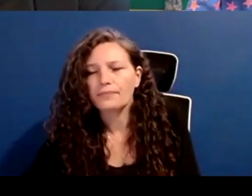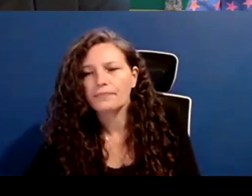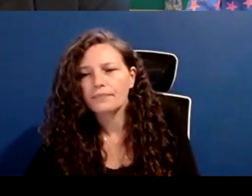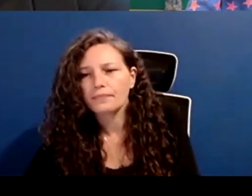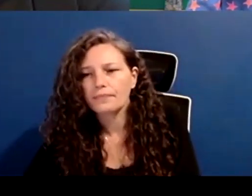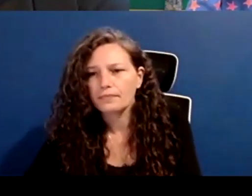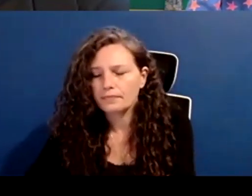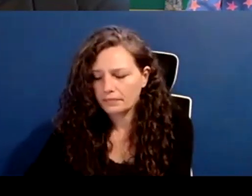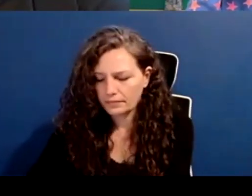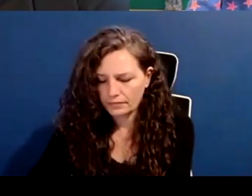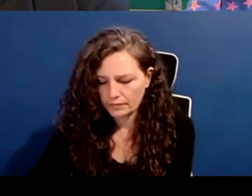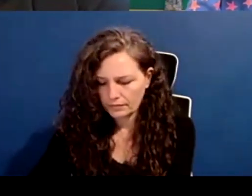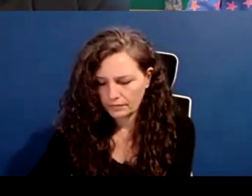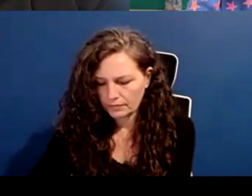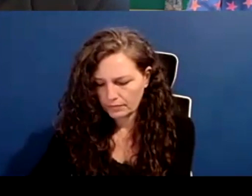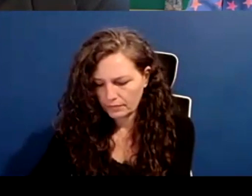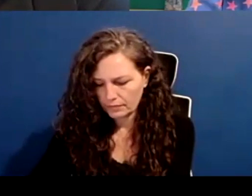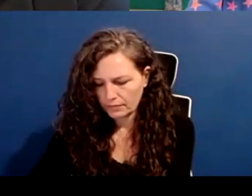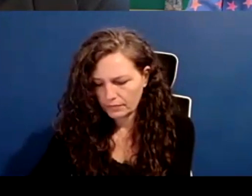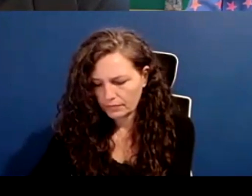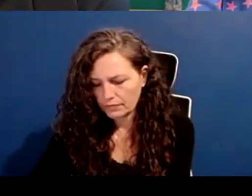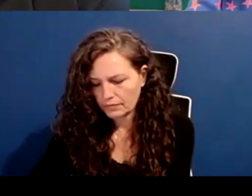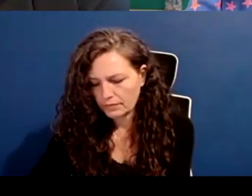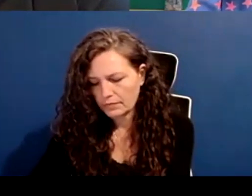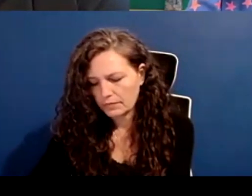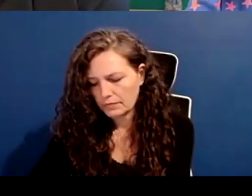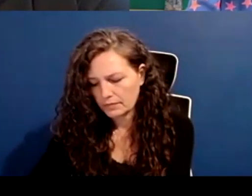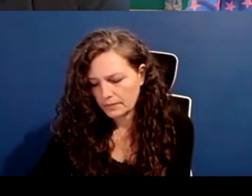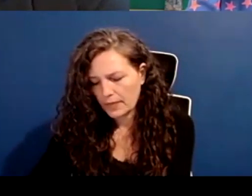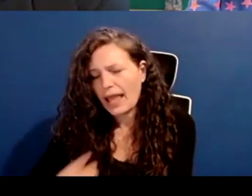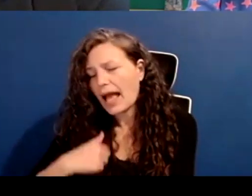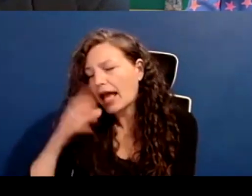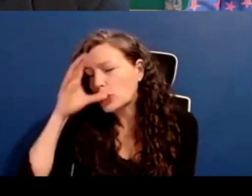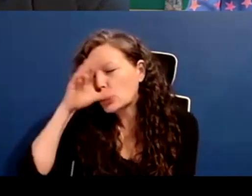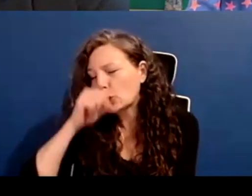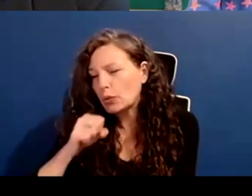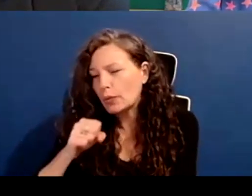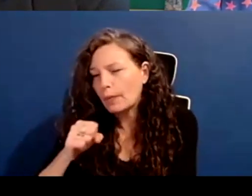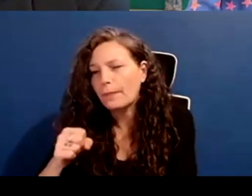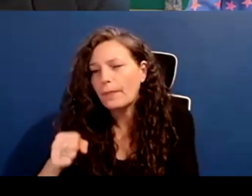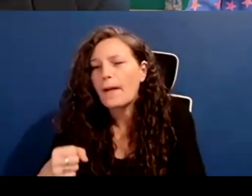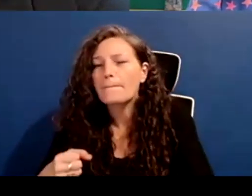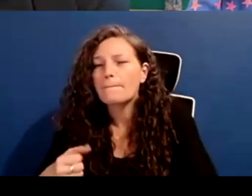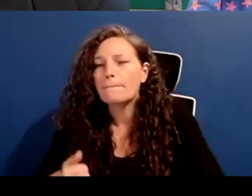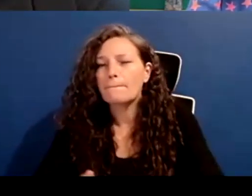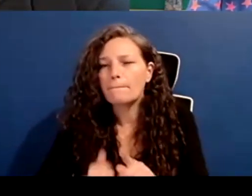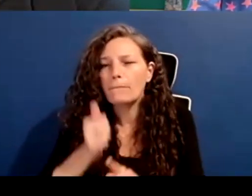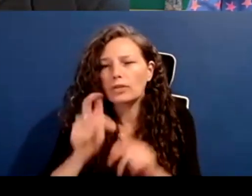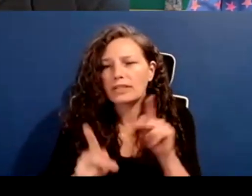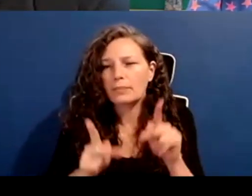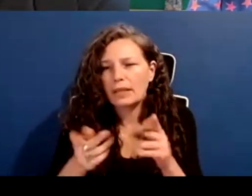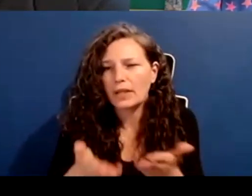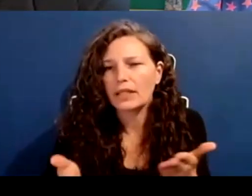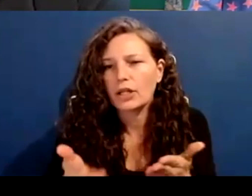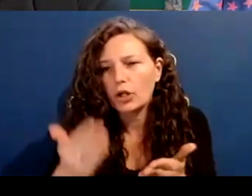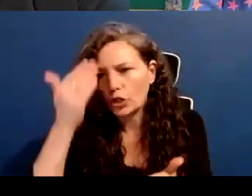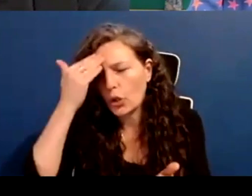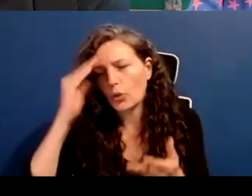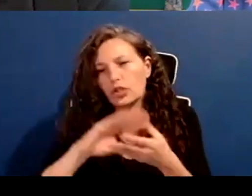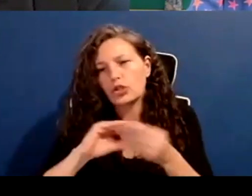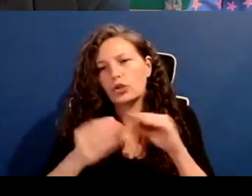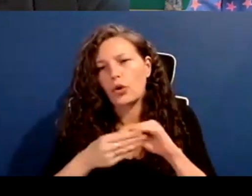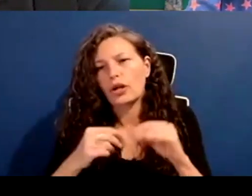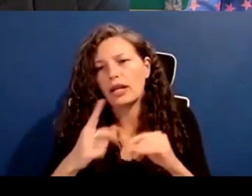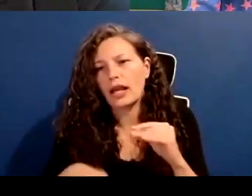going to assume that most of the listeners know this. If not, it's basically a story about